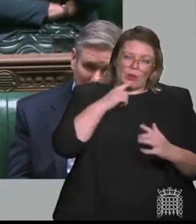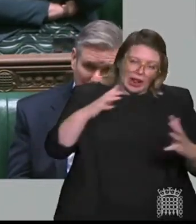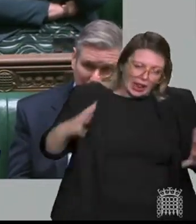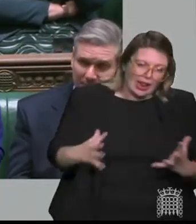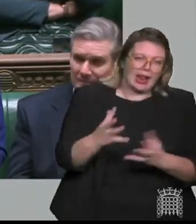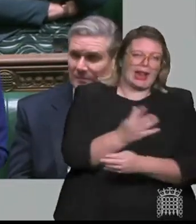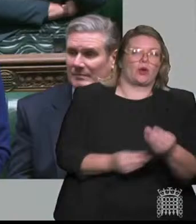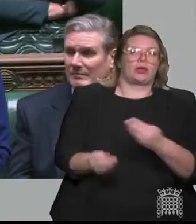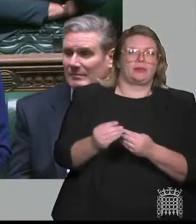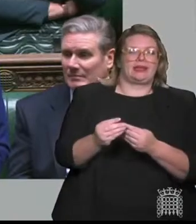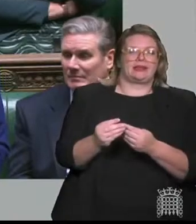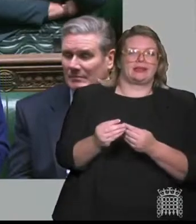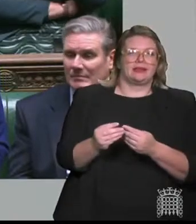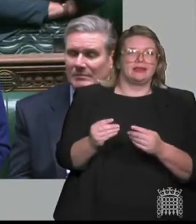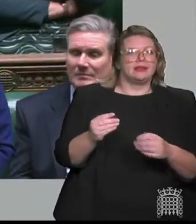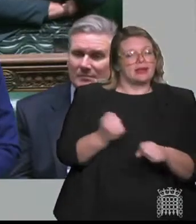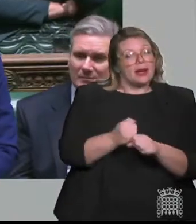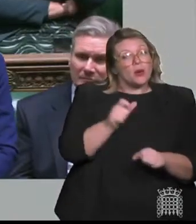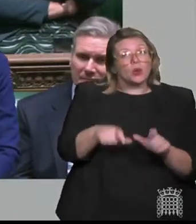make working people better off.